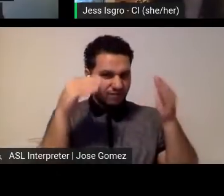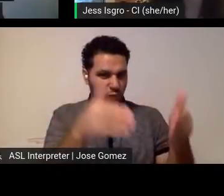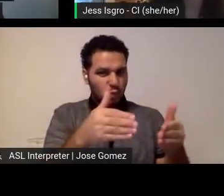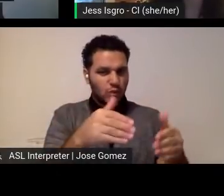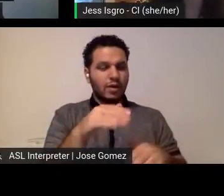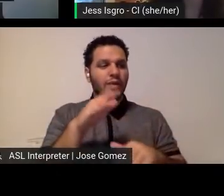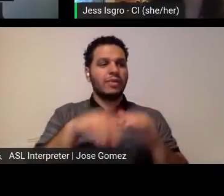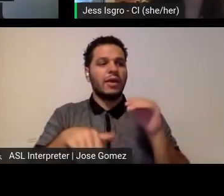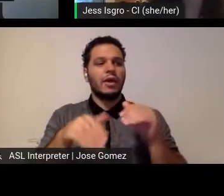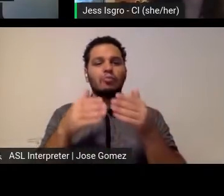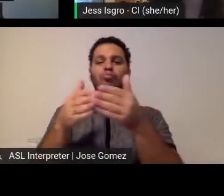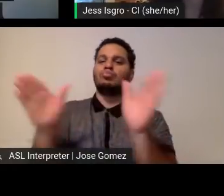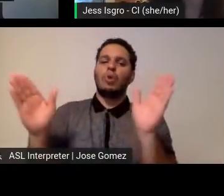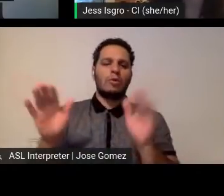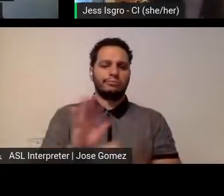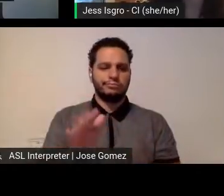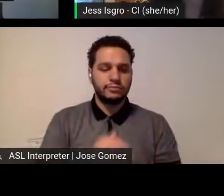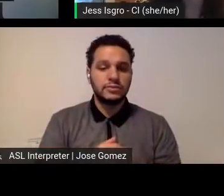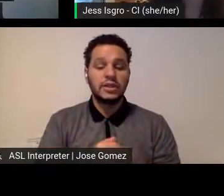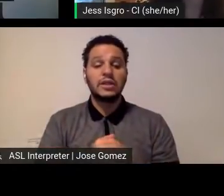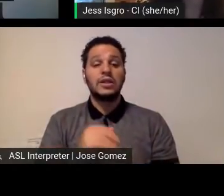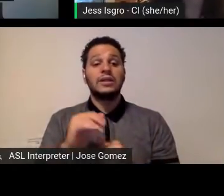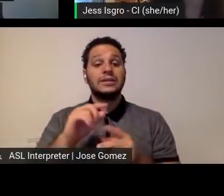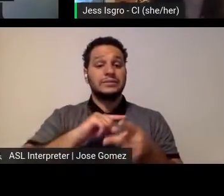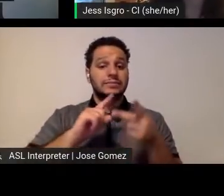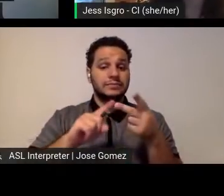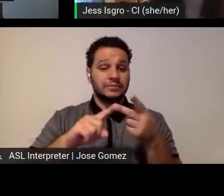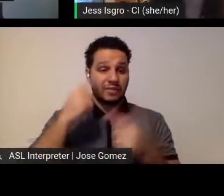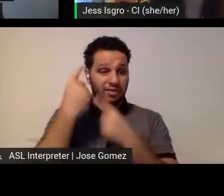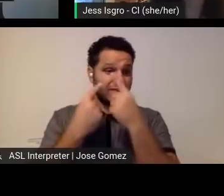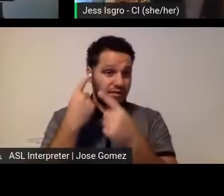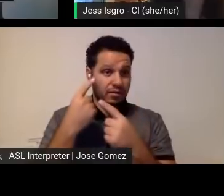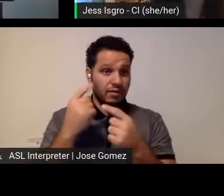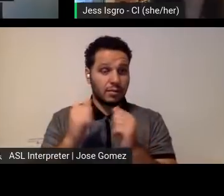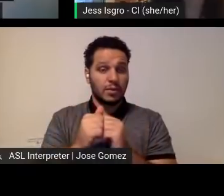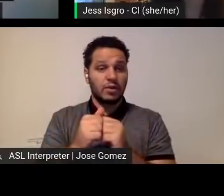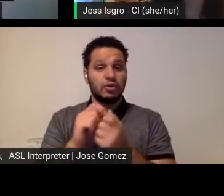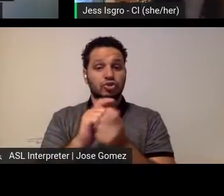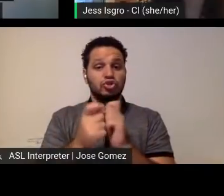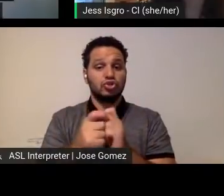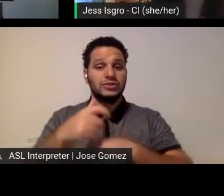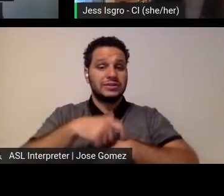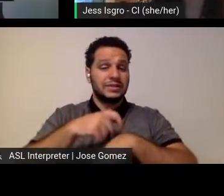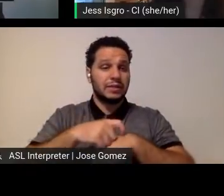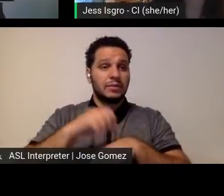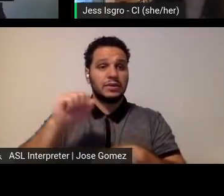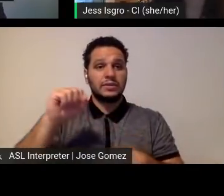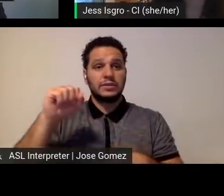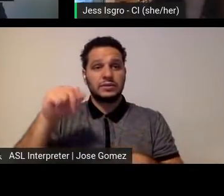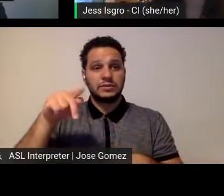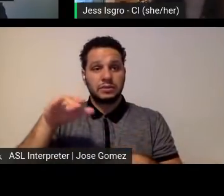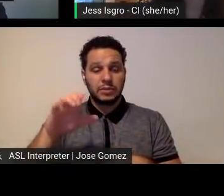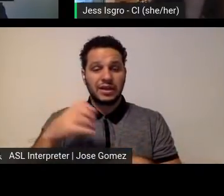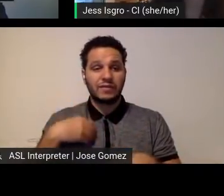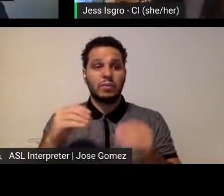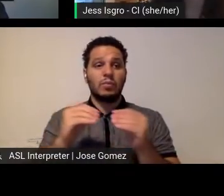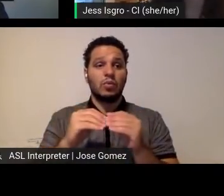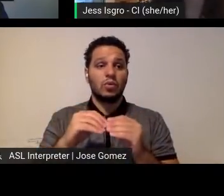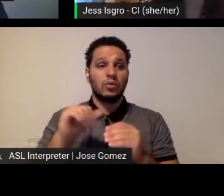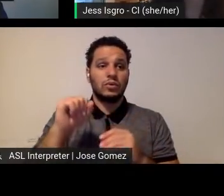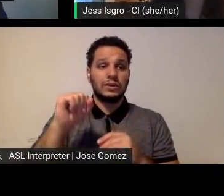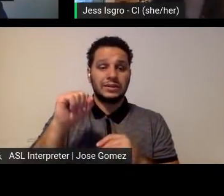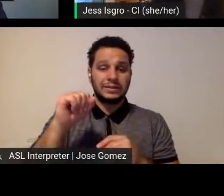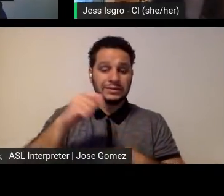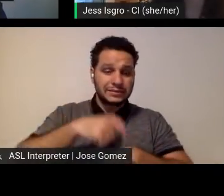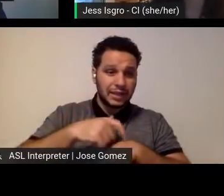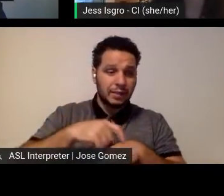broad. And secondly, in terms of thinking about that change of time and space, right? We have more time in a way that we